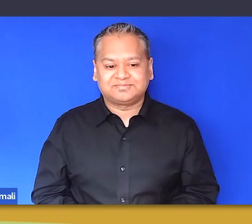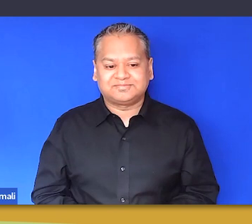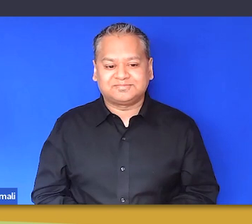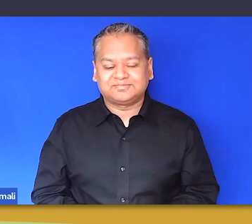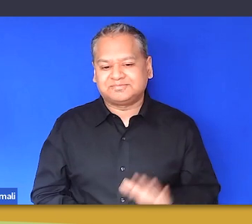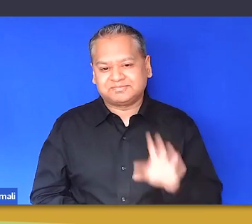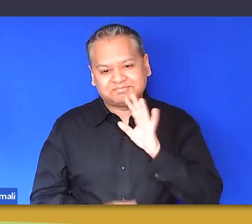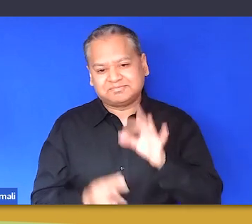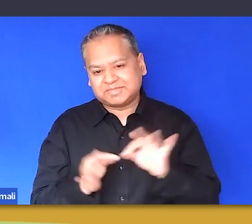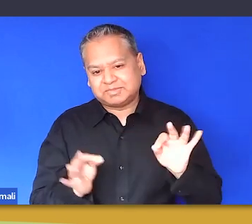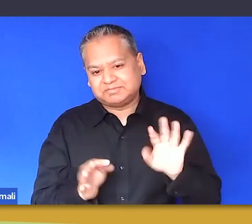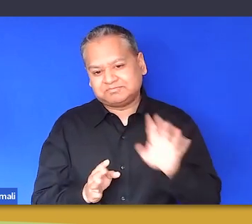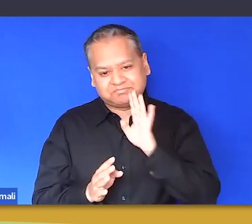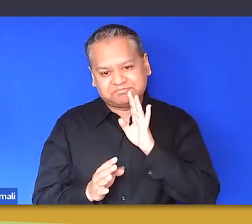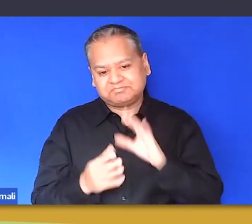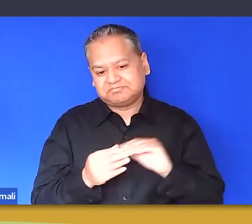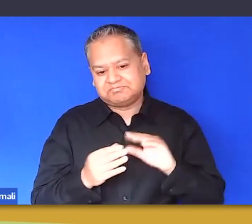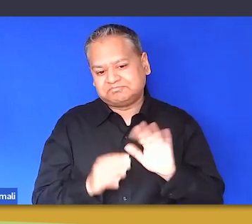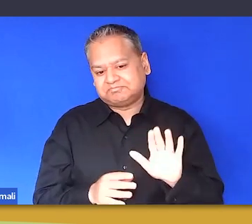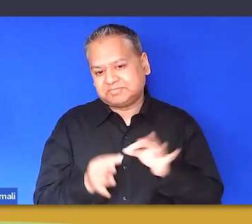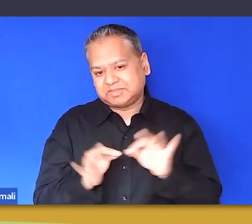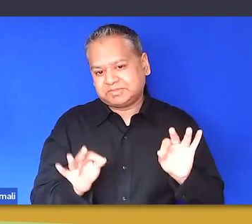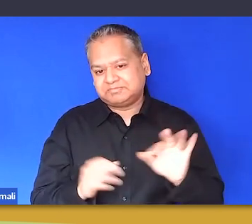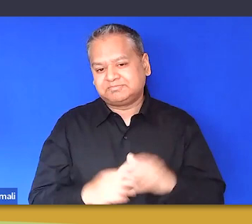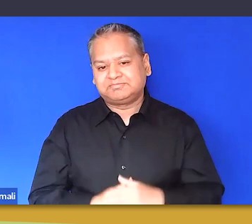Siam, Gwenzinatecho, Tianuk.